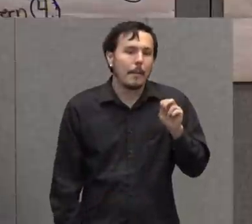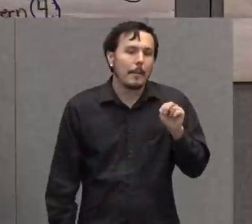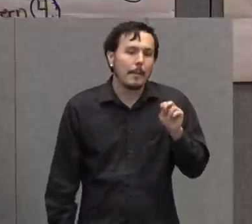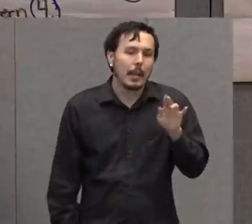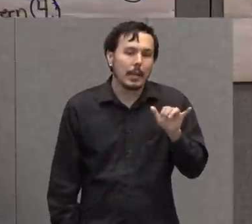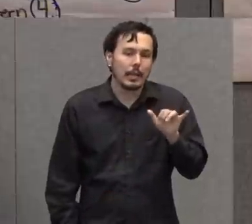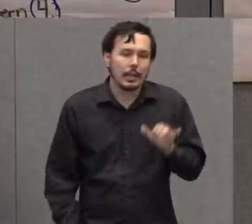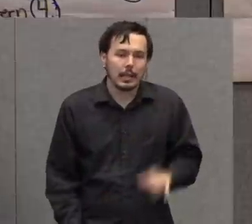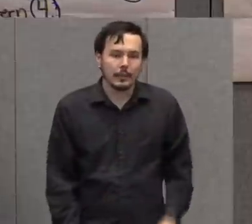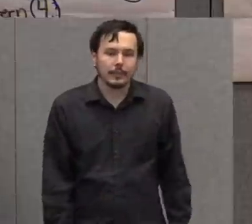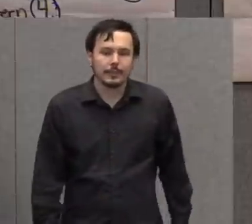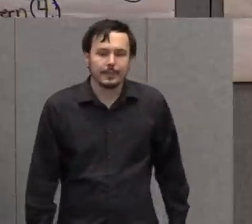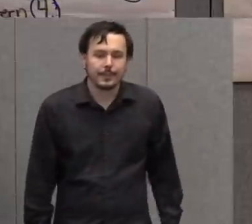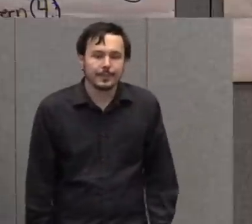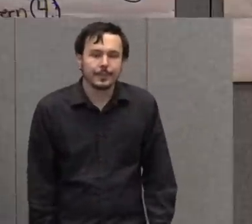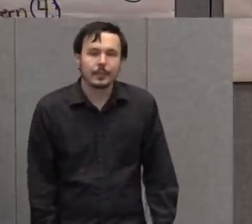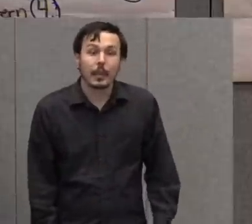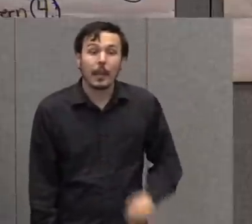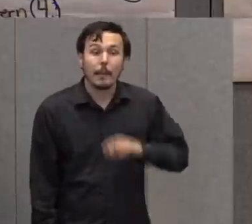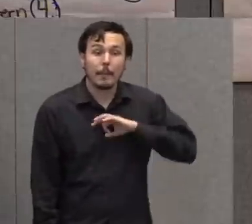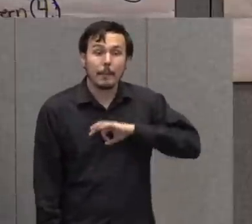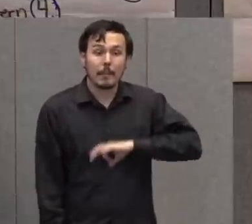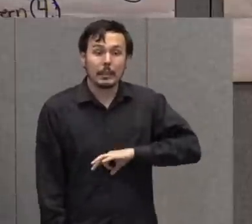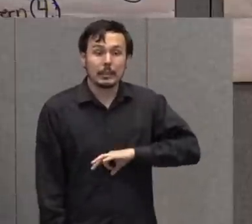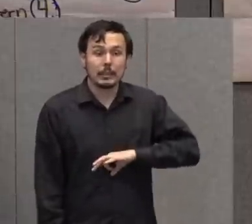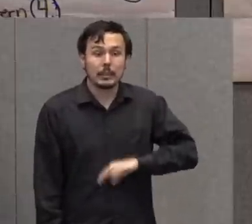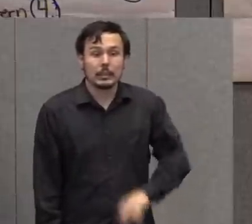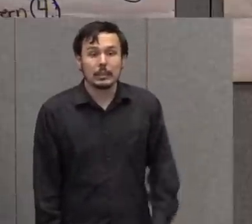how many buttons